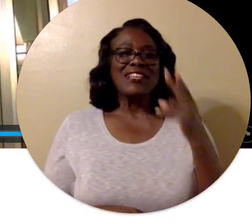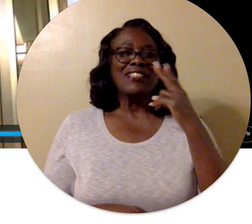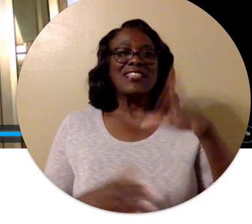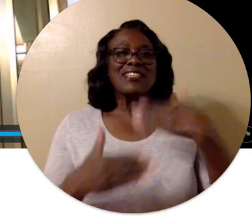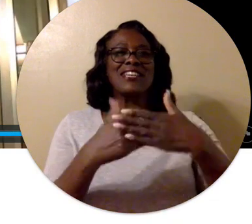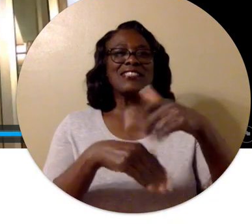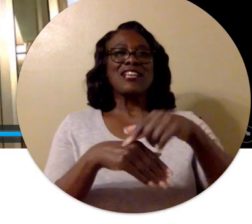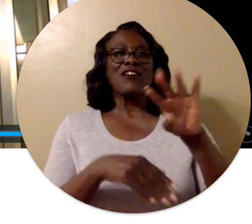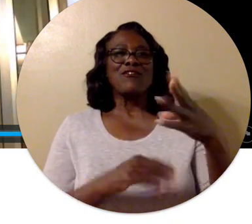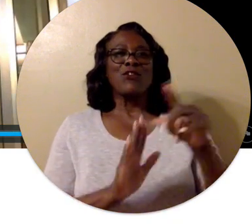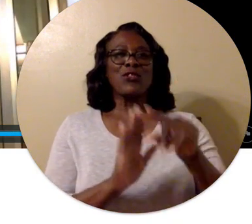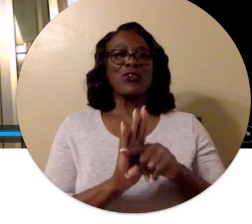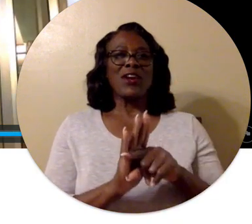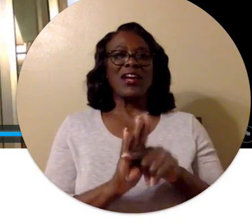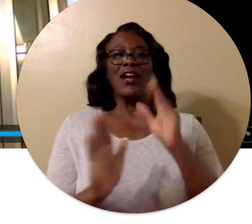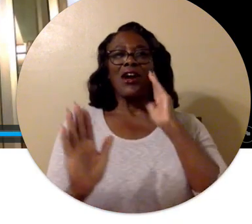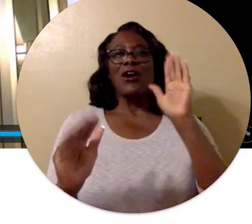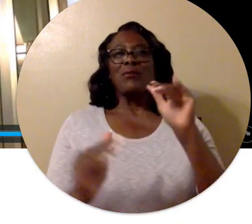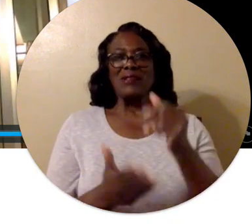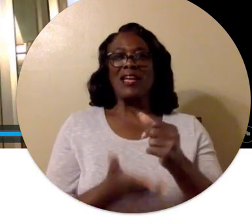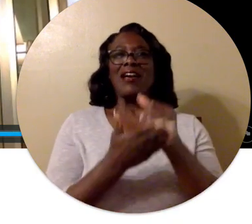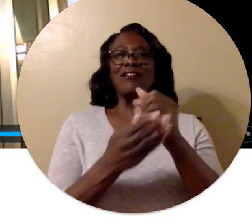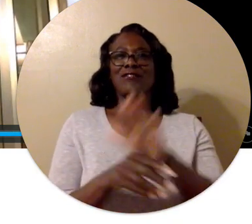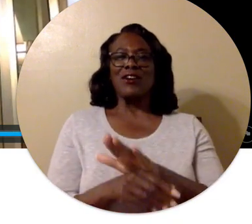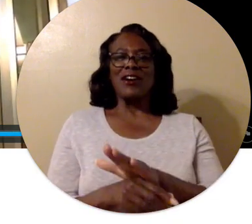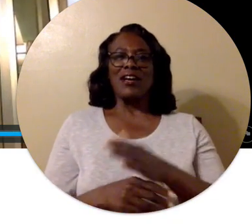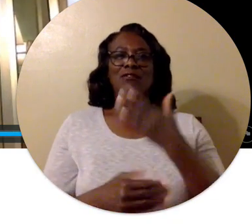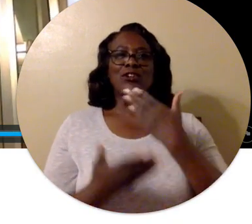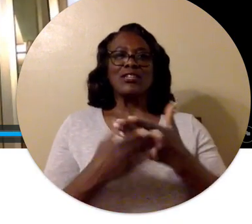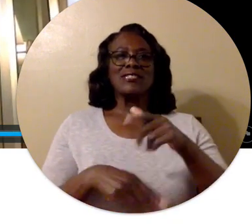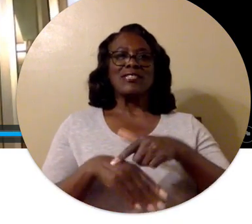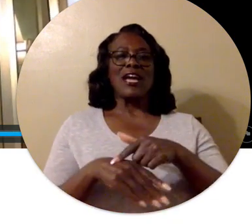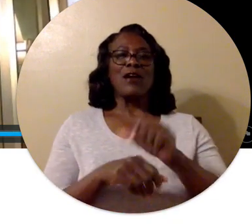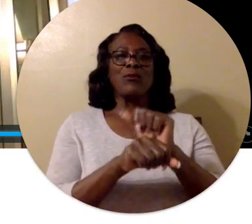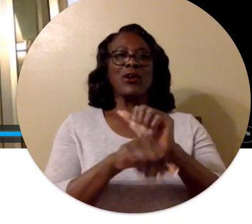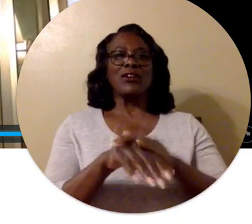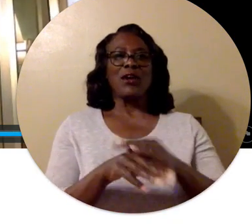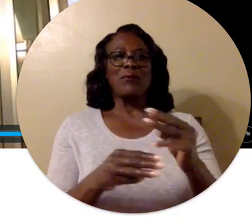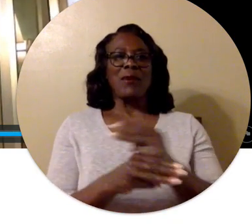see you next time, 4th grade. Hope this is helpful. Have a good time working on math. Bye.